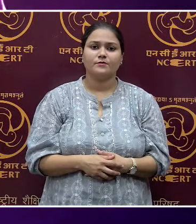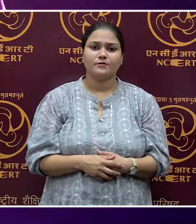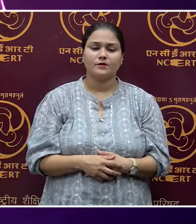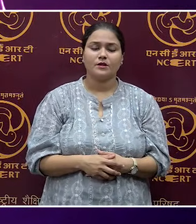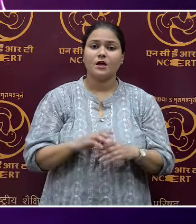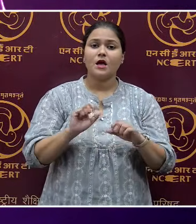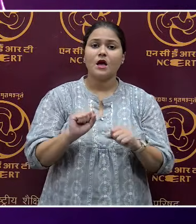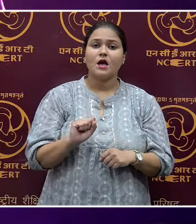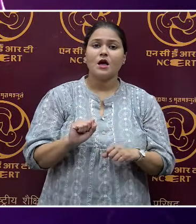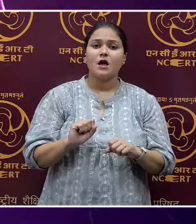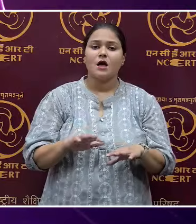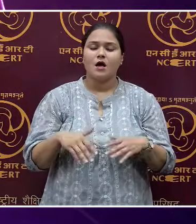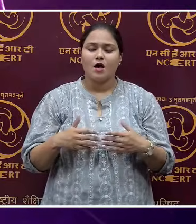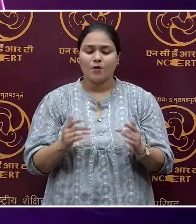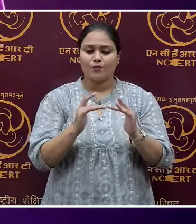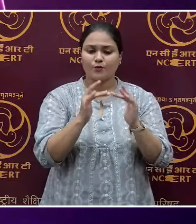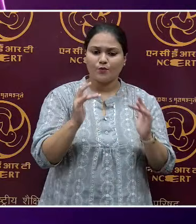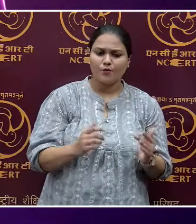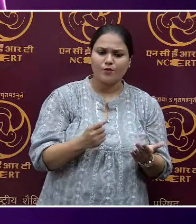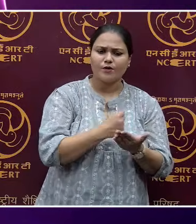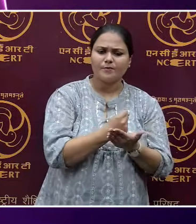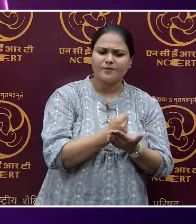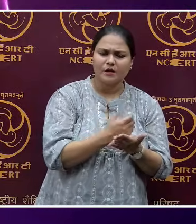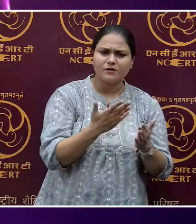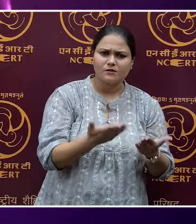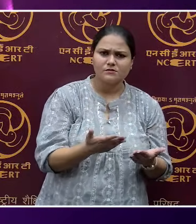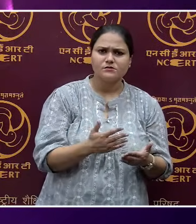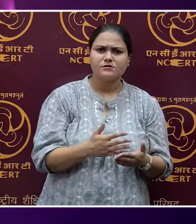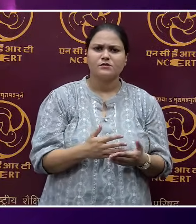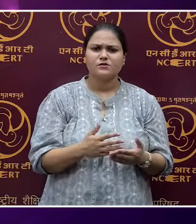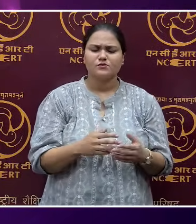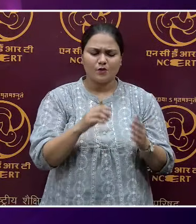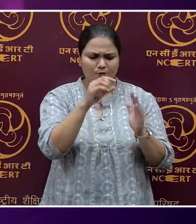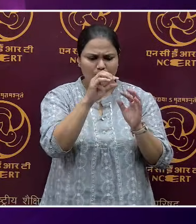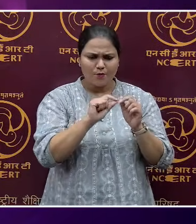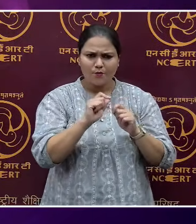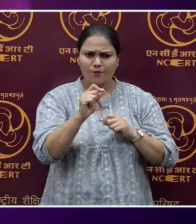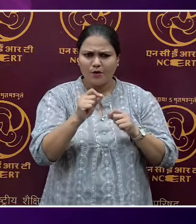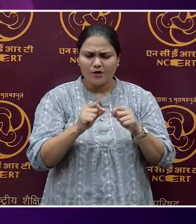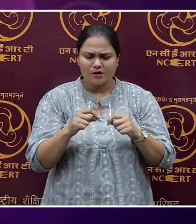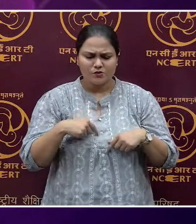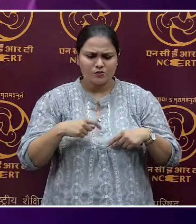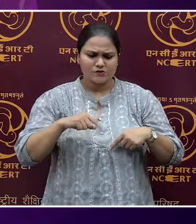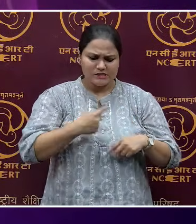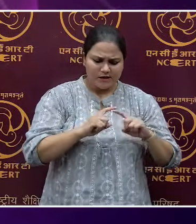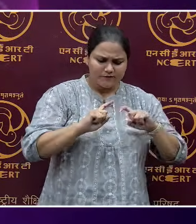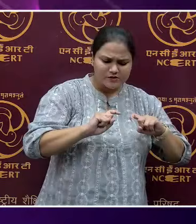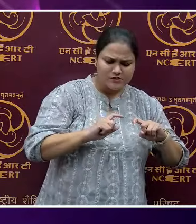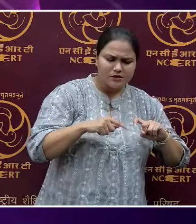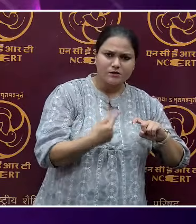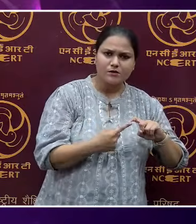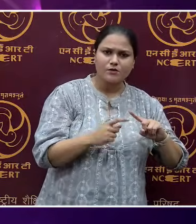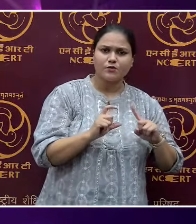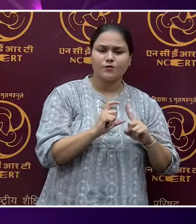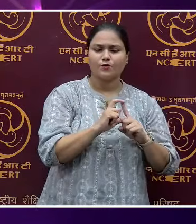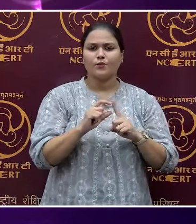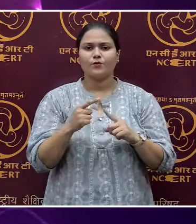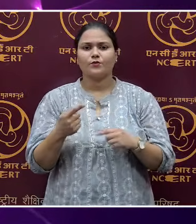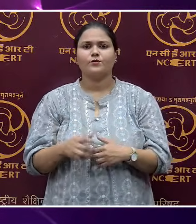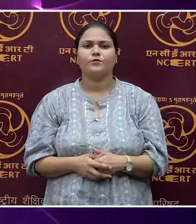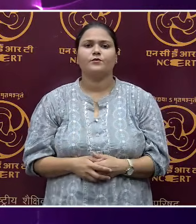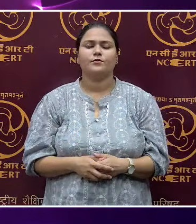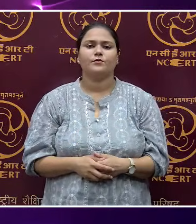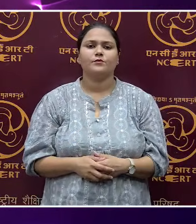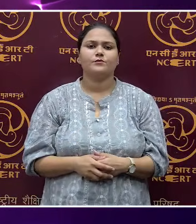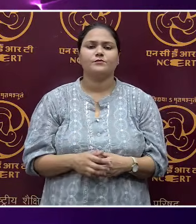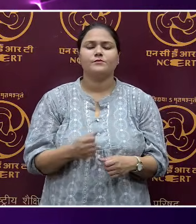online performance of the experiments, like what was the measurement analysis of the data easy for you. So according to that you can give the